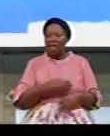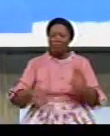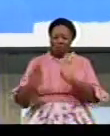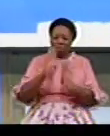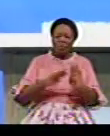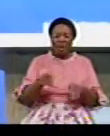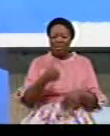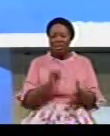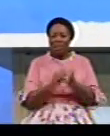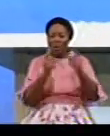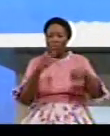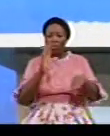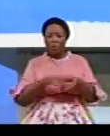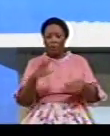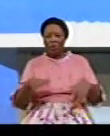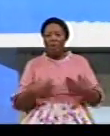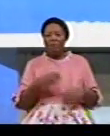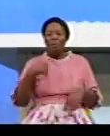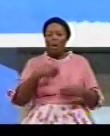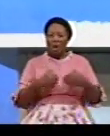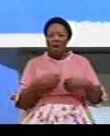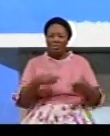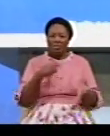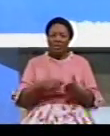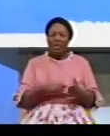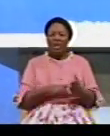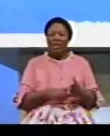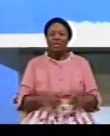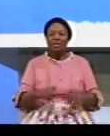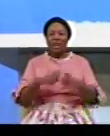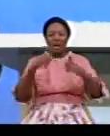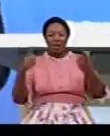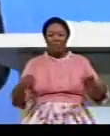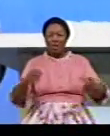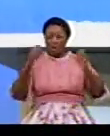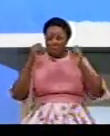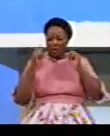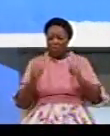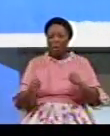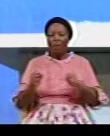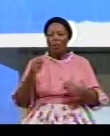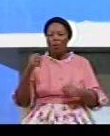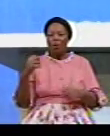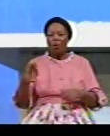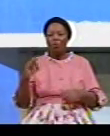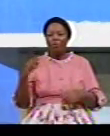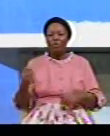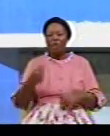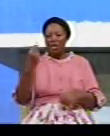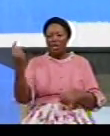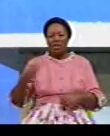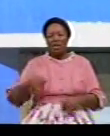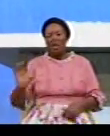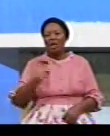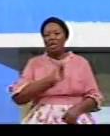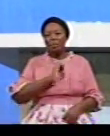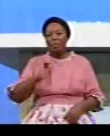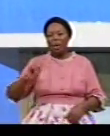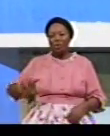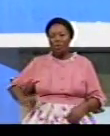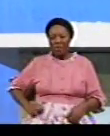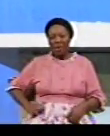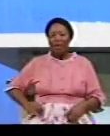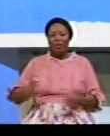that place, then the harassing spirit, the evil spirit, that will take the